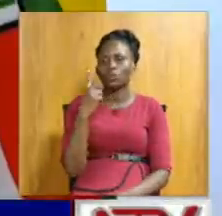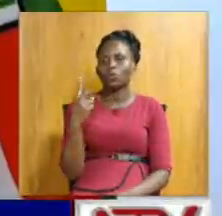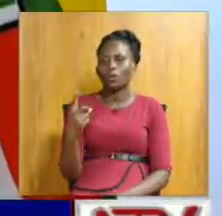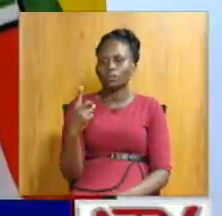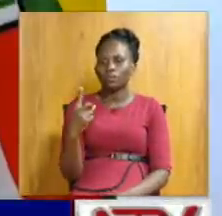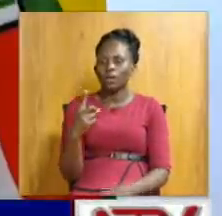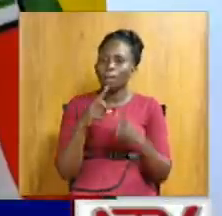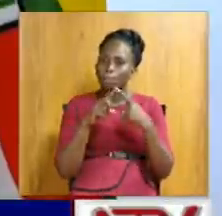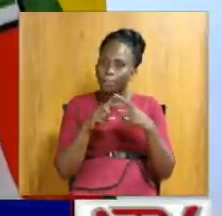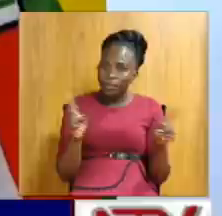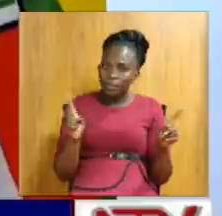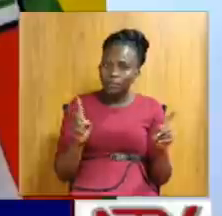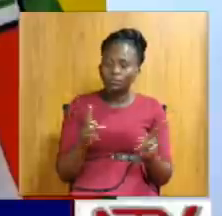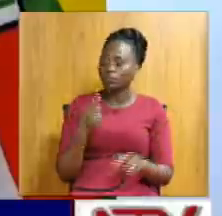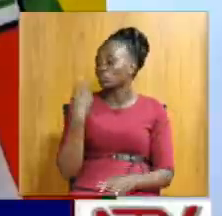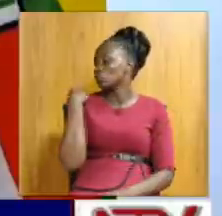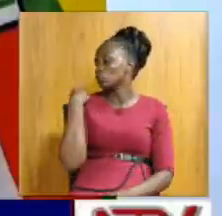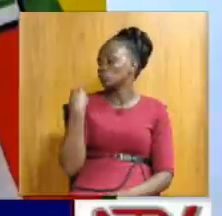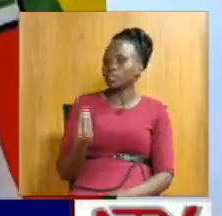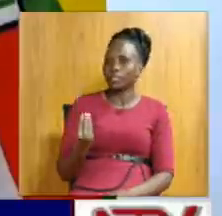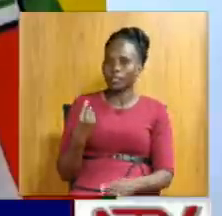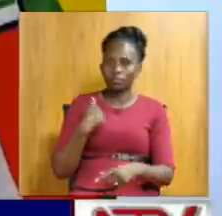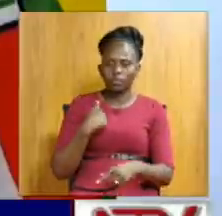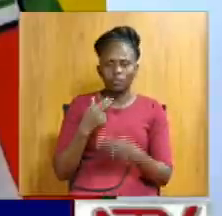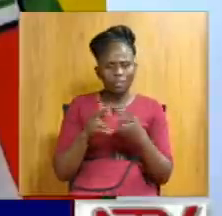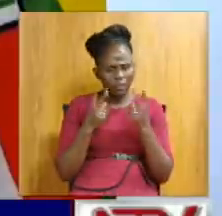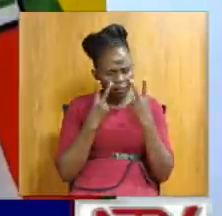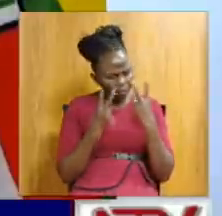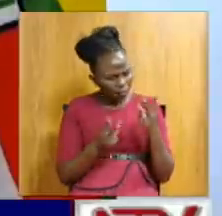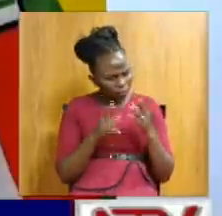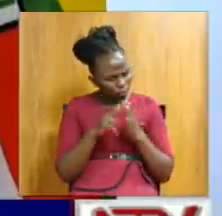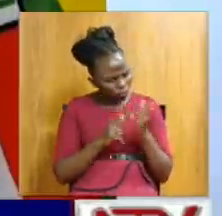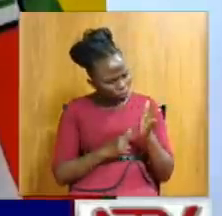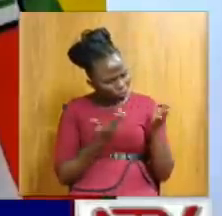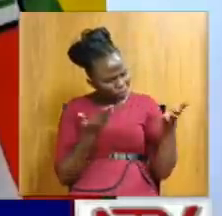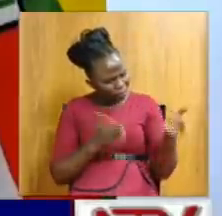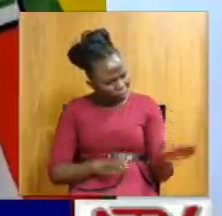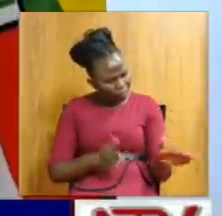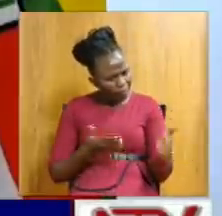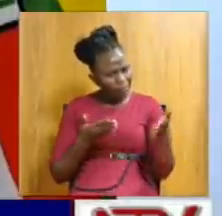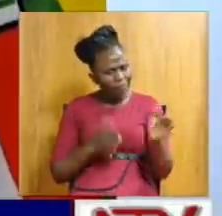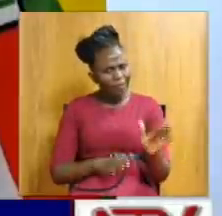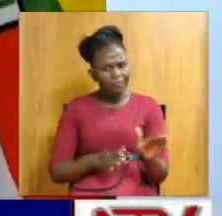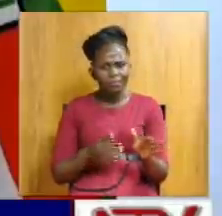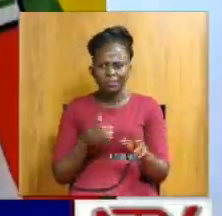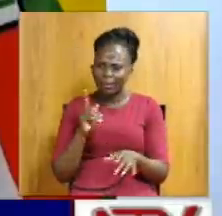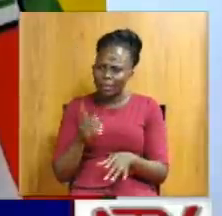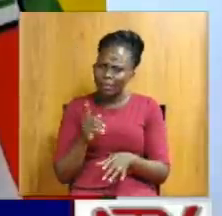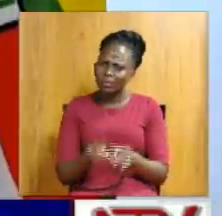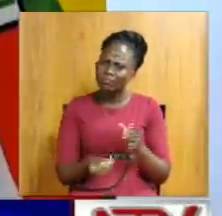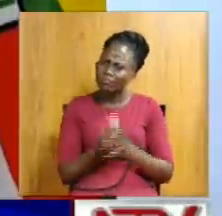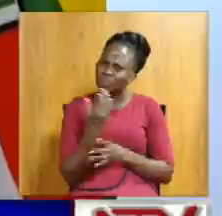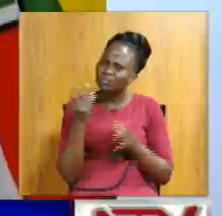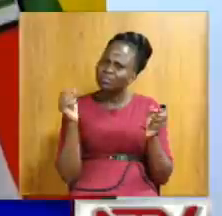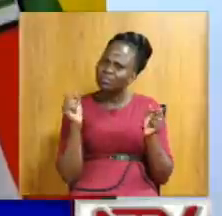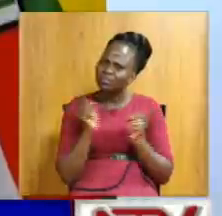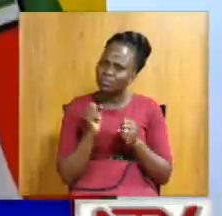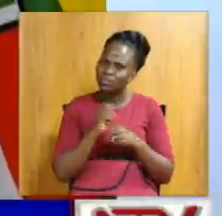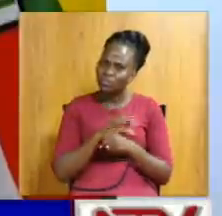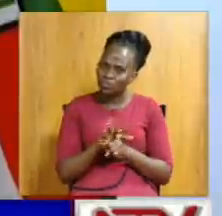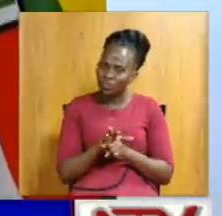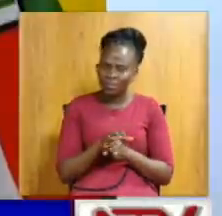2021. However, recently, I have started seeing reports of death caused by corona per day, such as